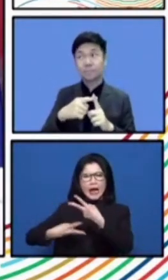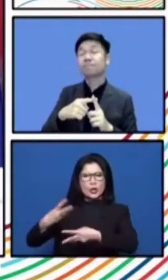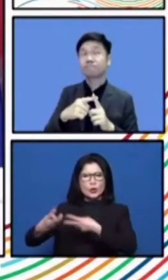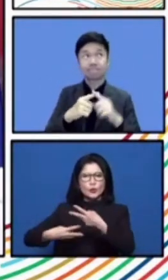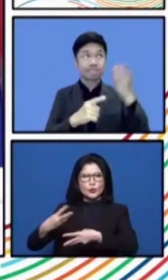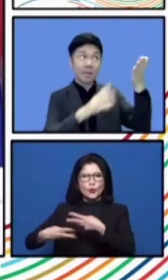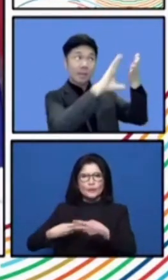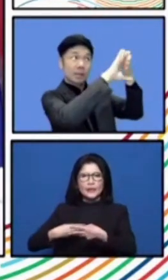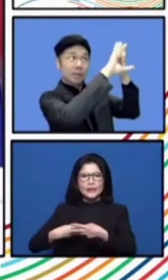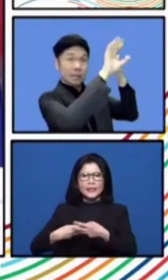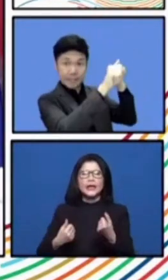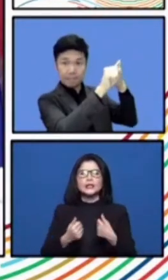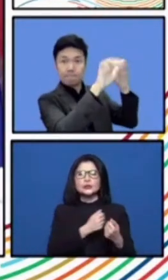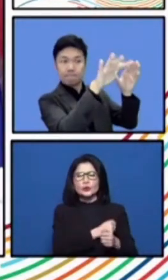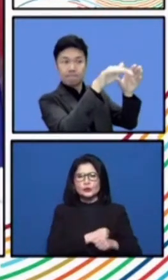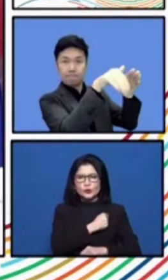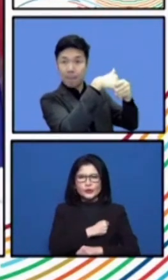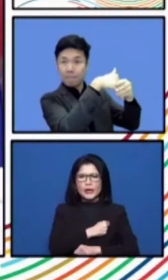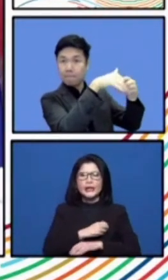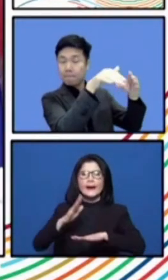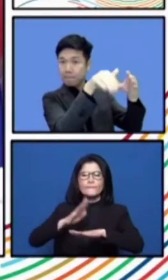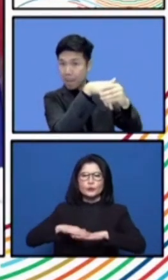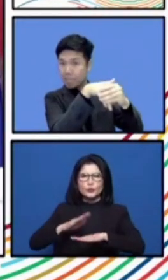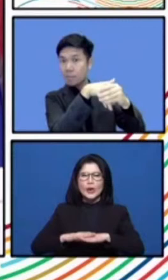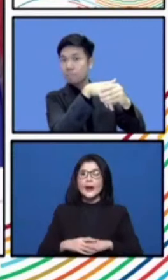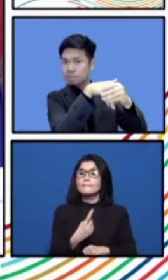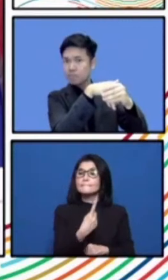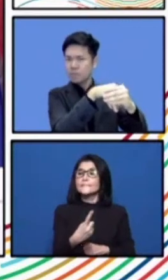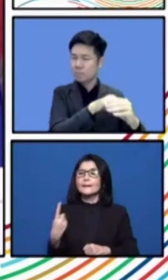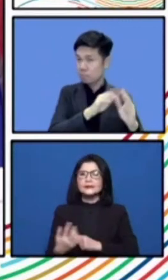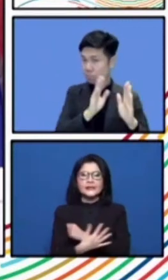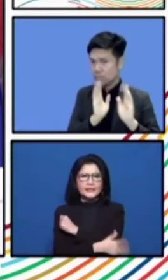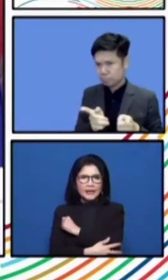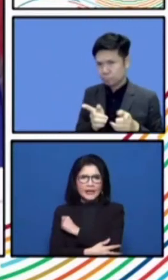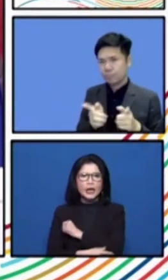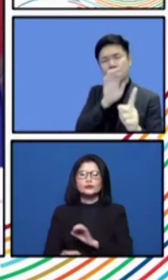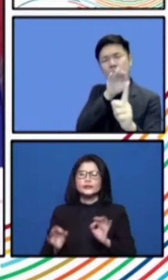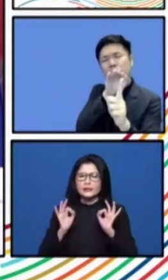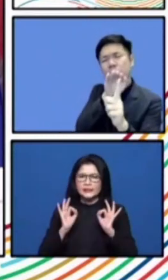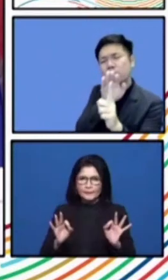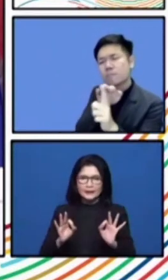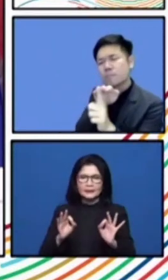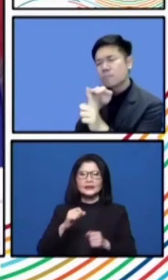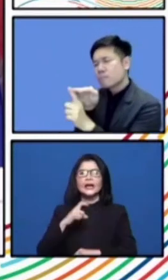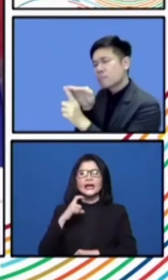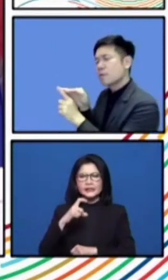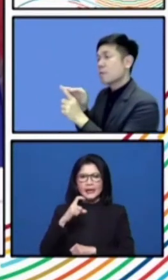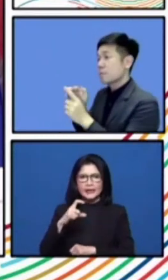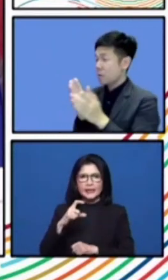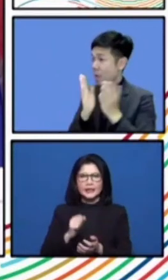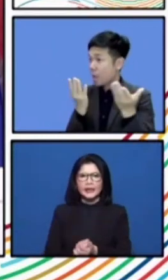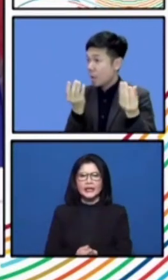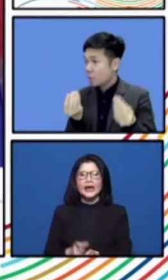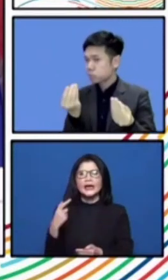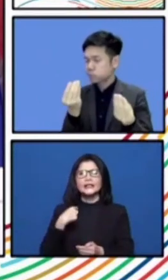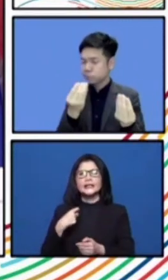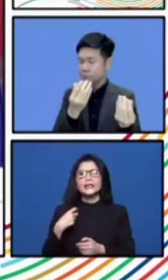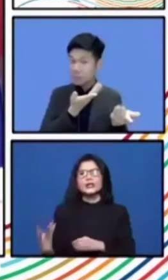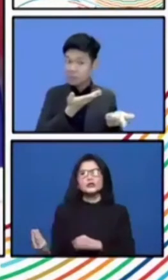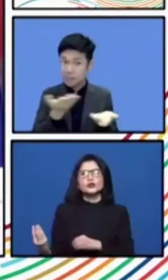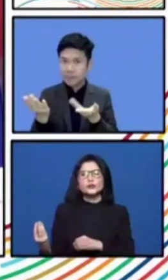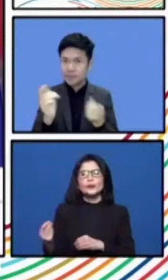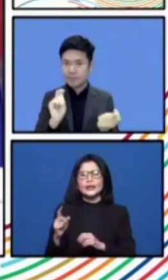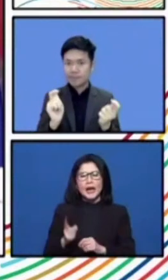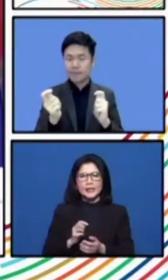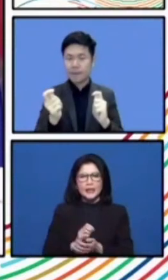undertakes to take measure to the maximum of its availability resources and were needed within the